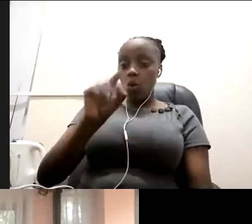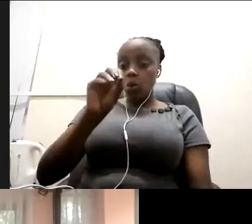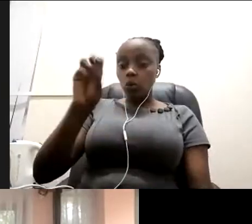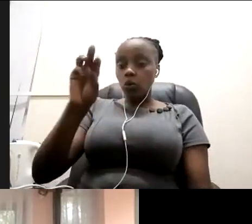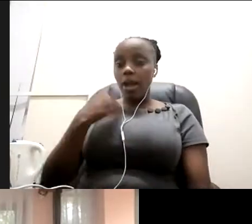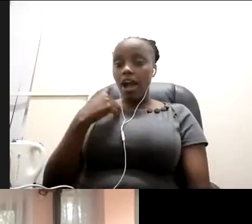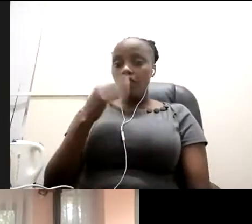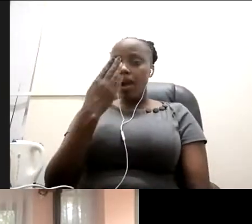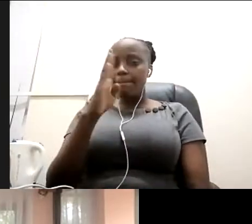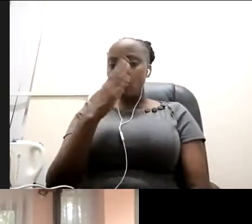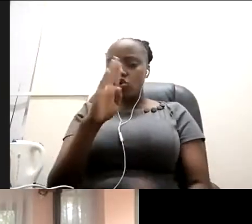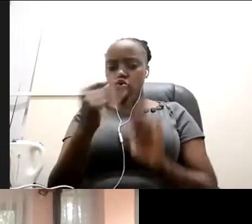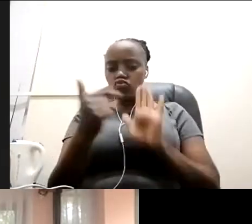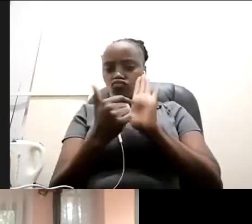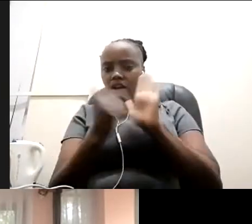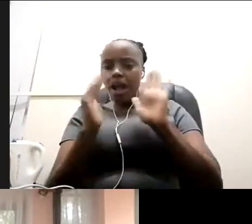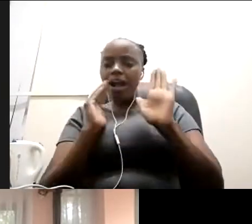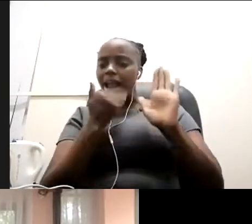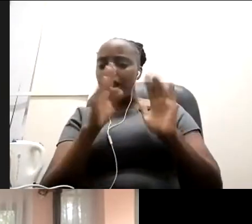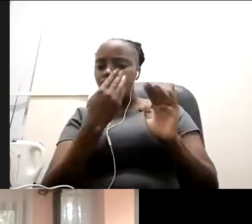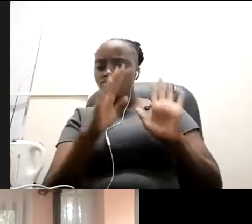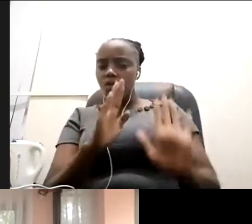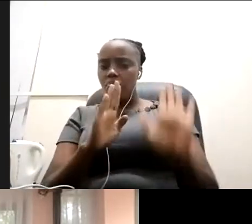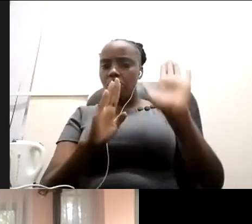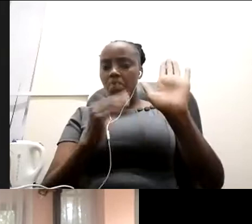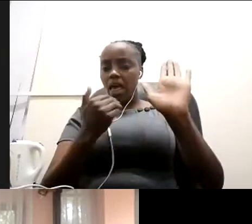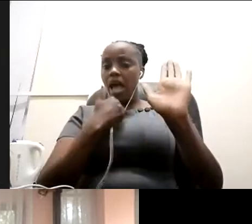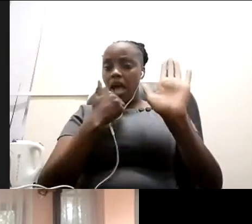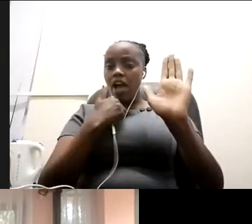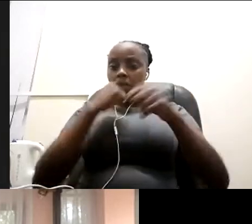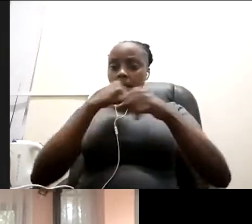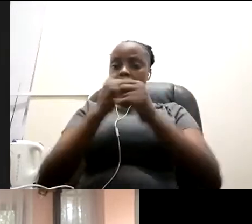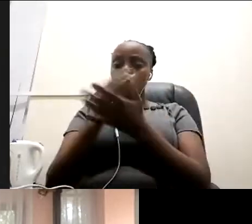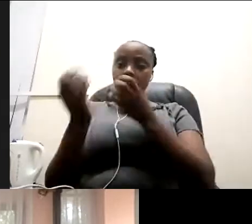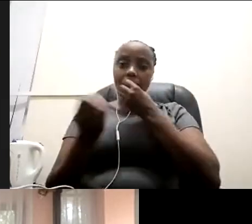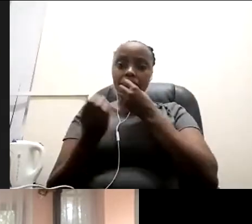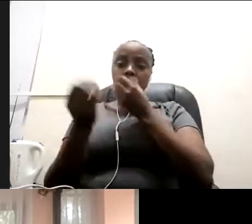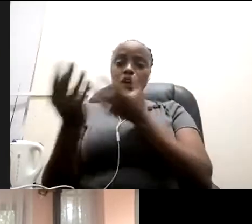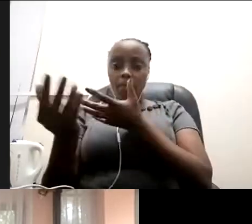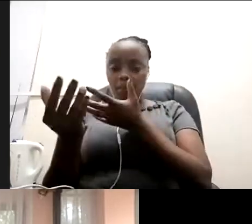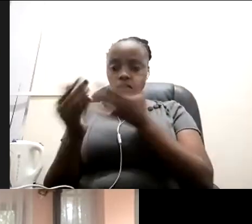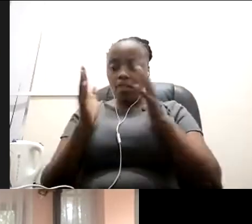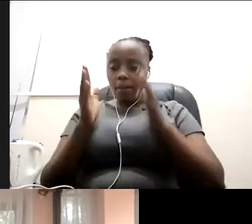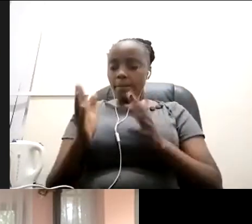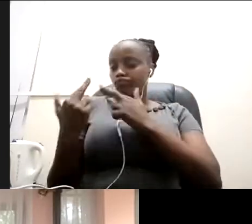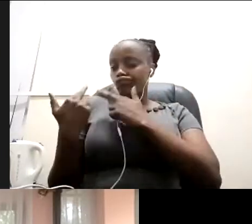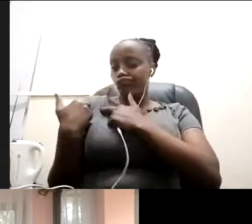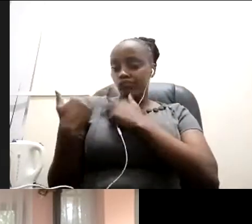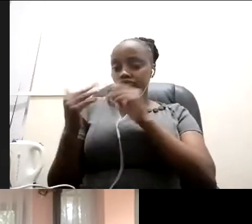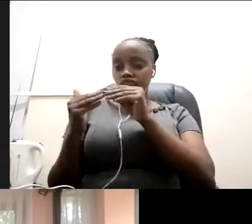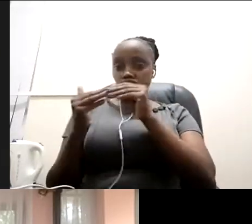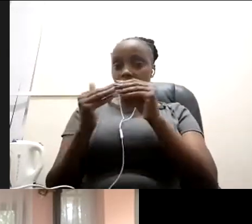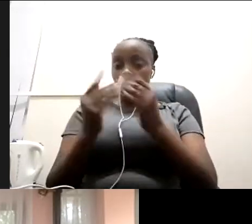hand button, and I will make sure that I inform the moderator about your wish to